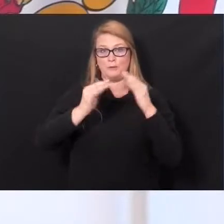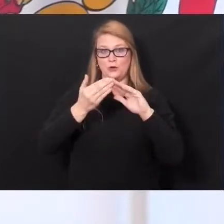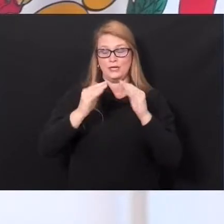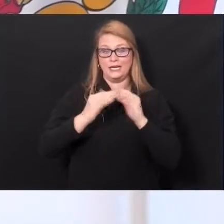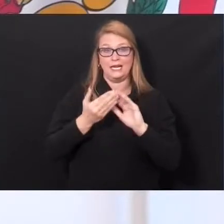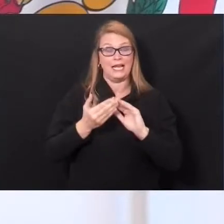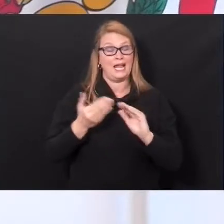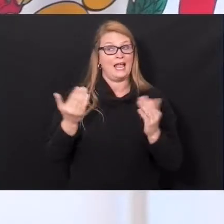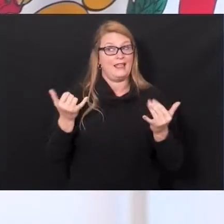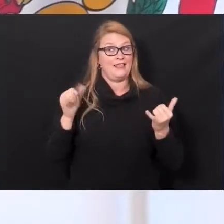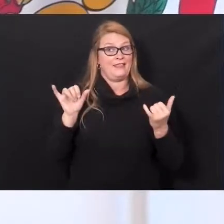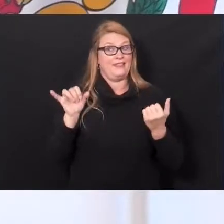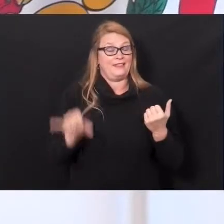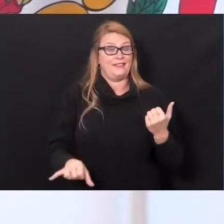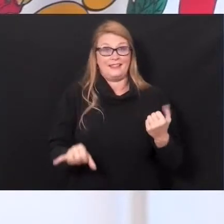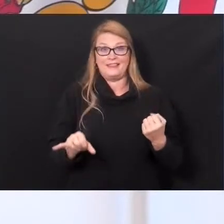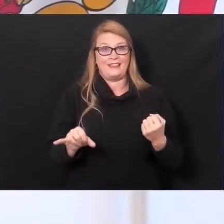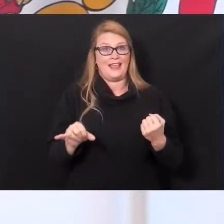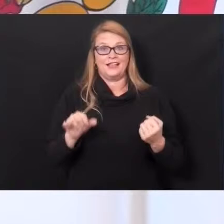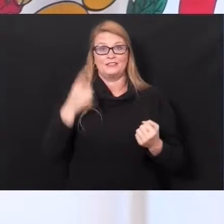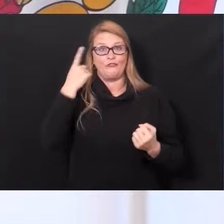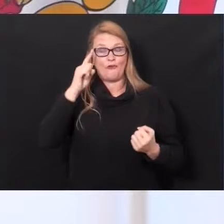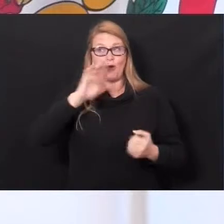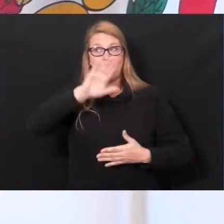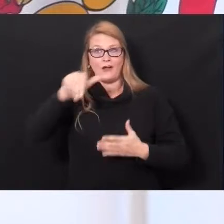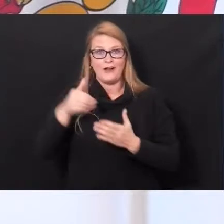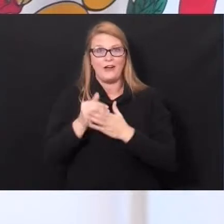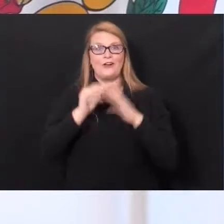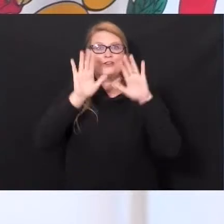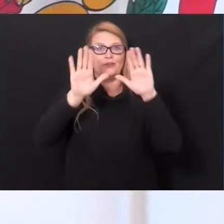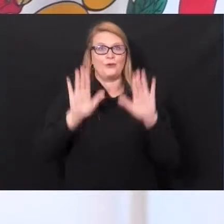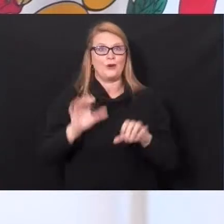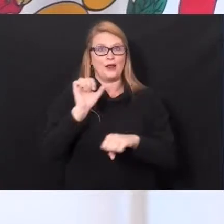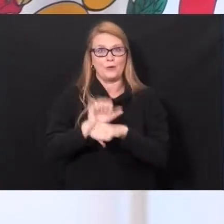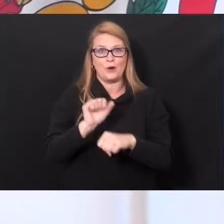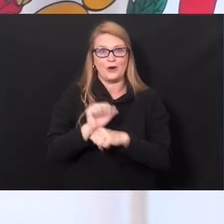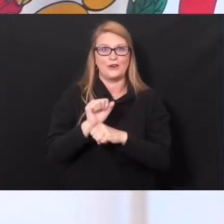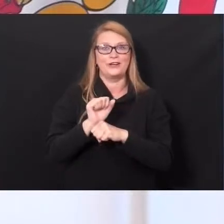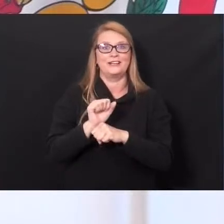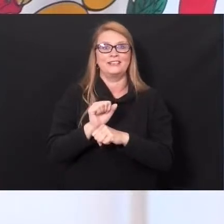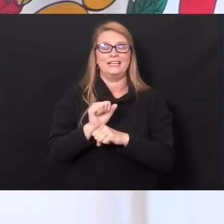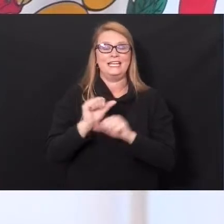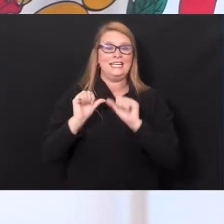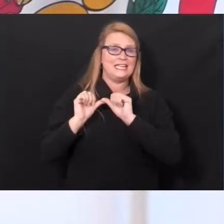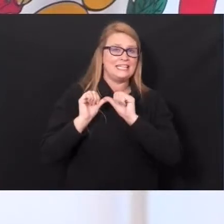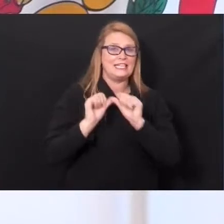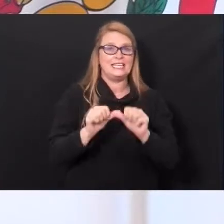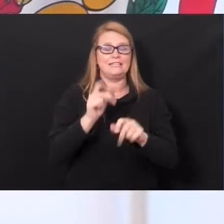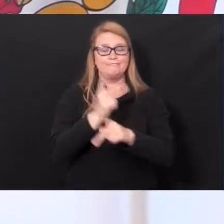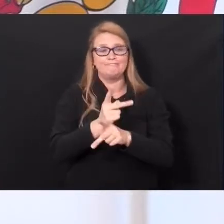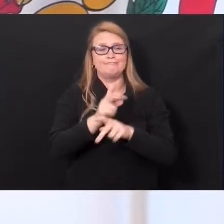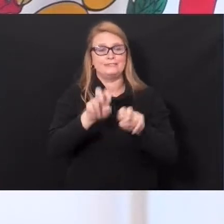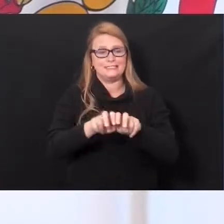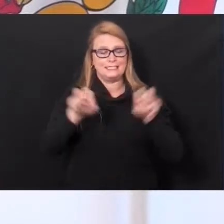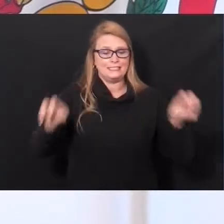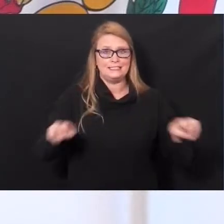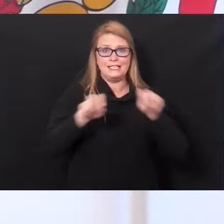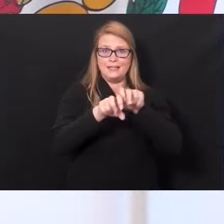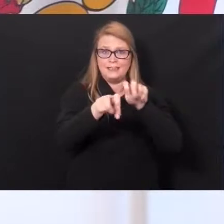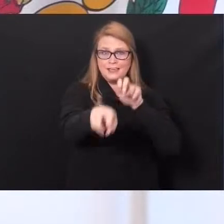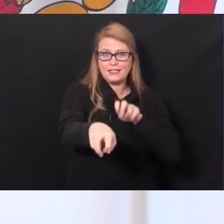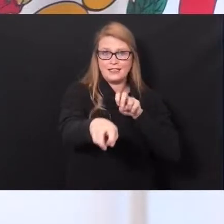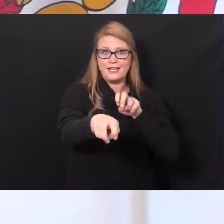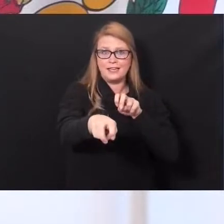just goes to just all the great work that's been done. Absolutely, keeping a pew in between you if you're going to